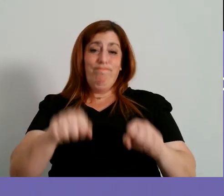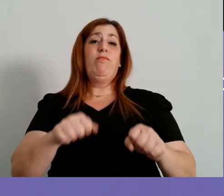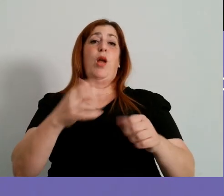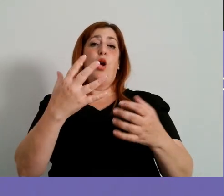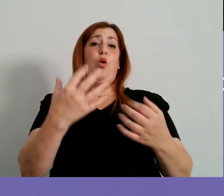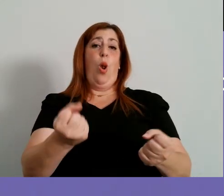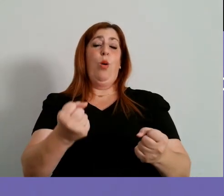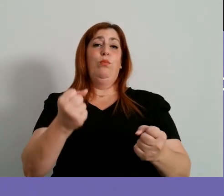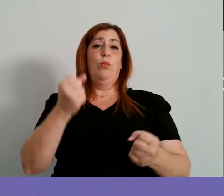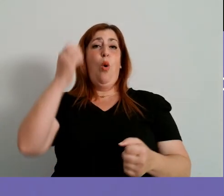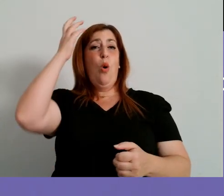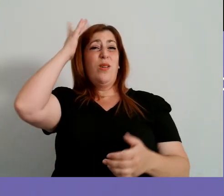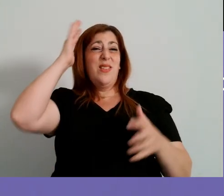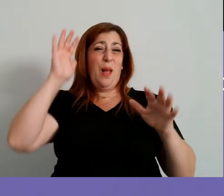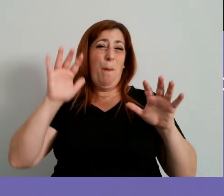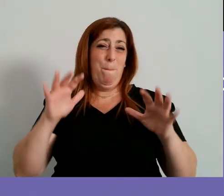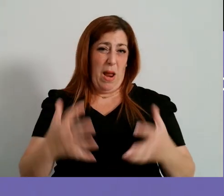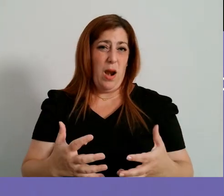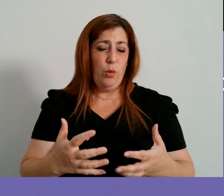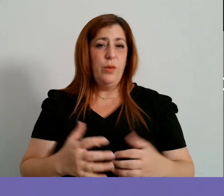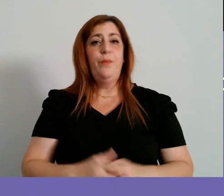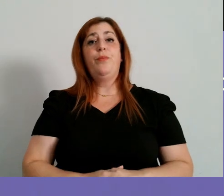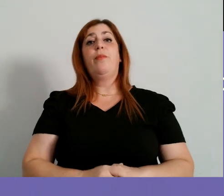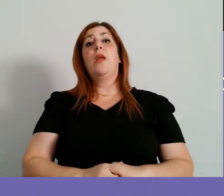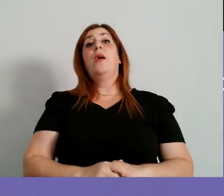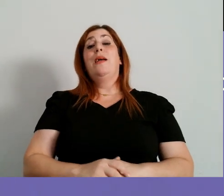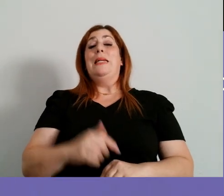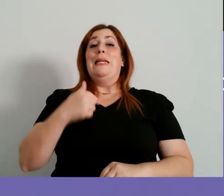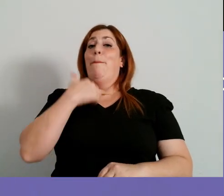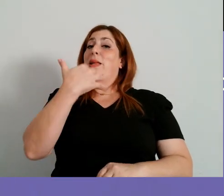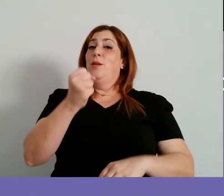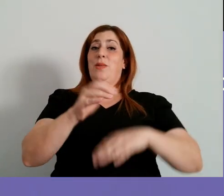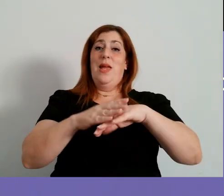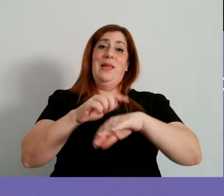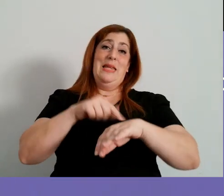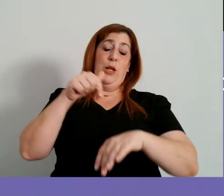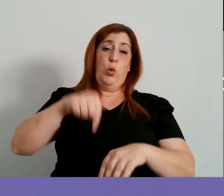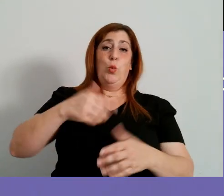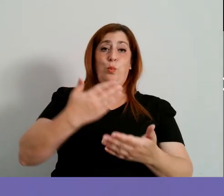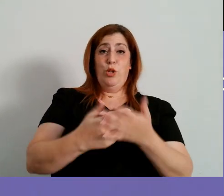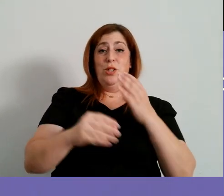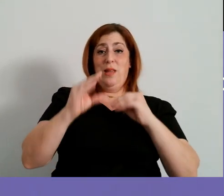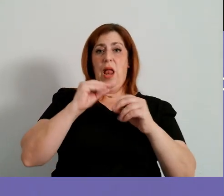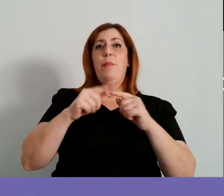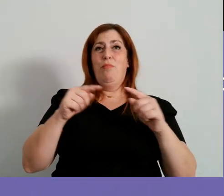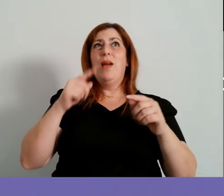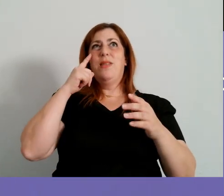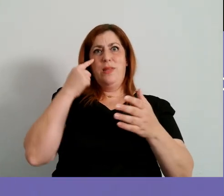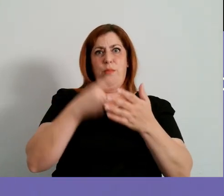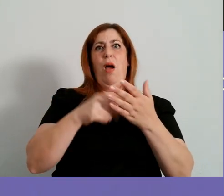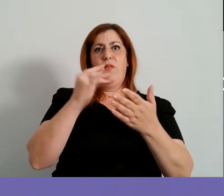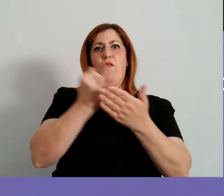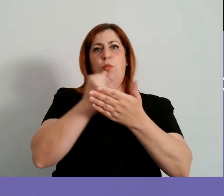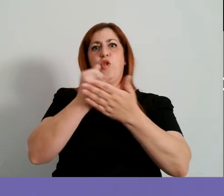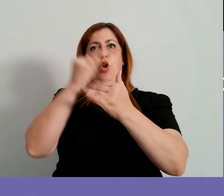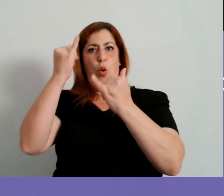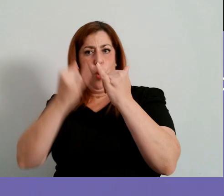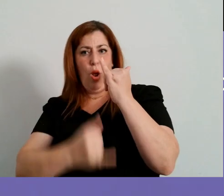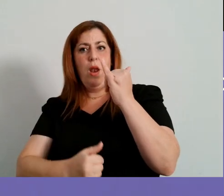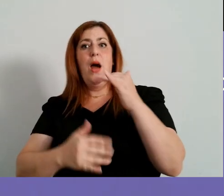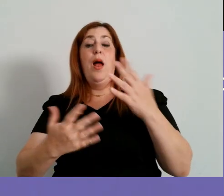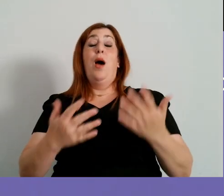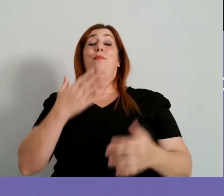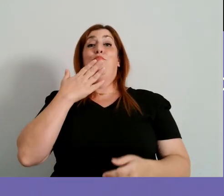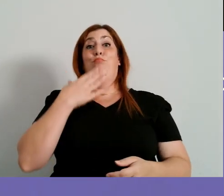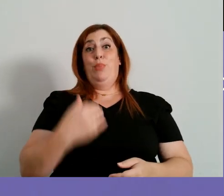burnout in depth, but there are a lot of resources and a lot of autistic people speaking online about this topic, especially now. So